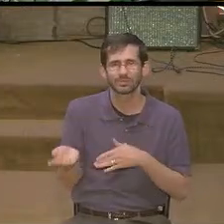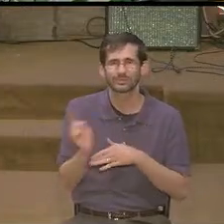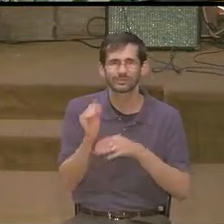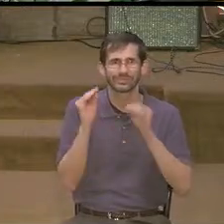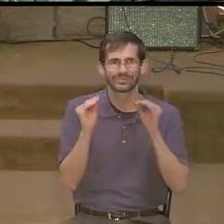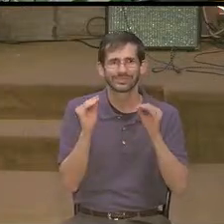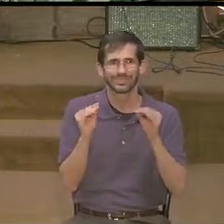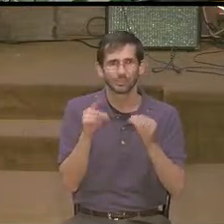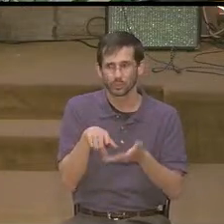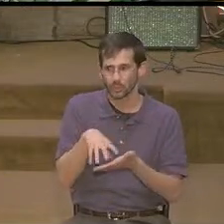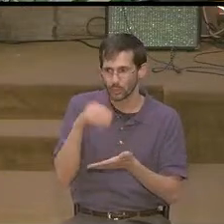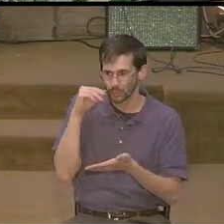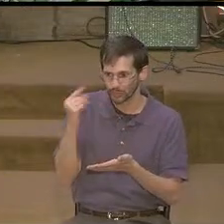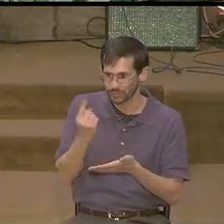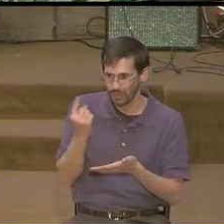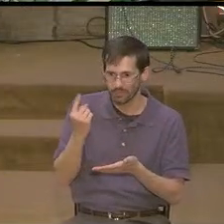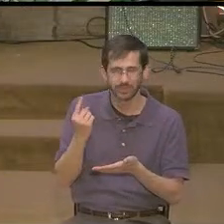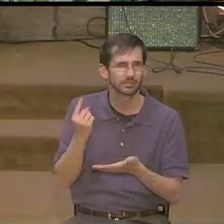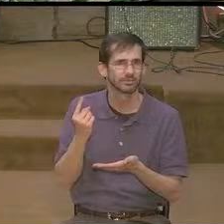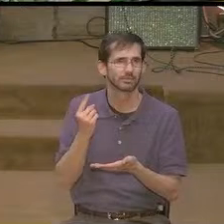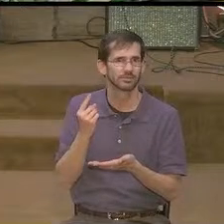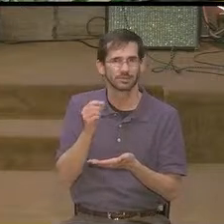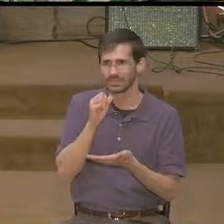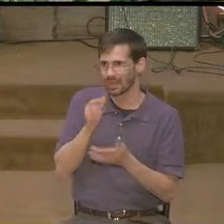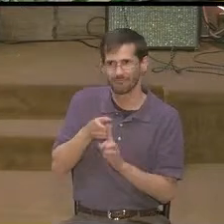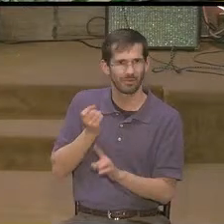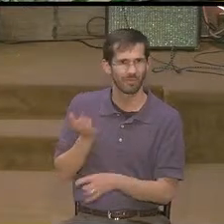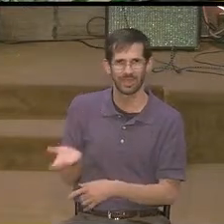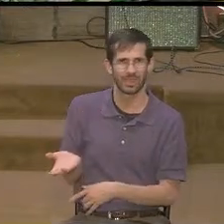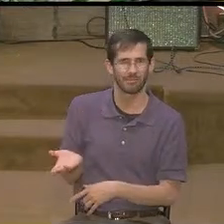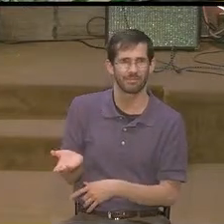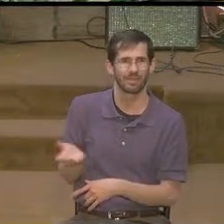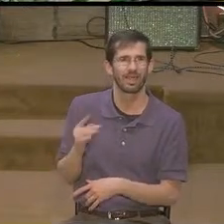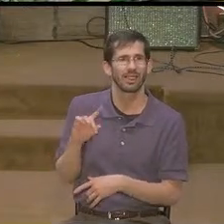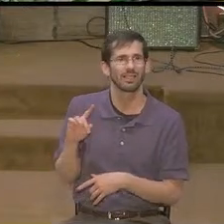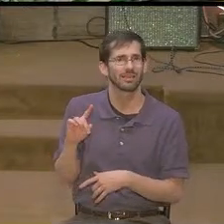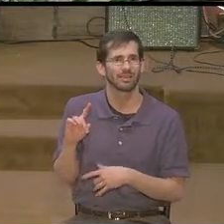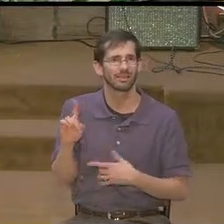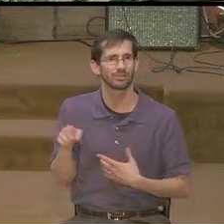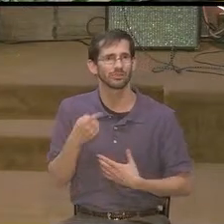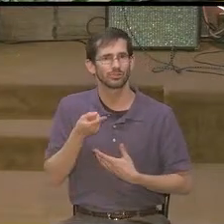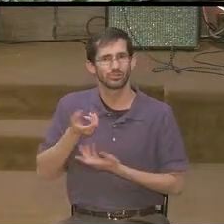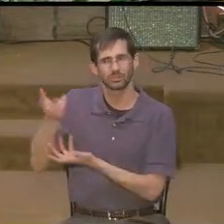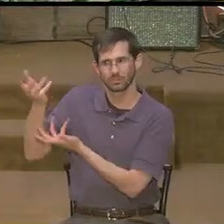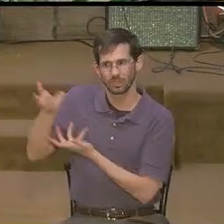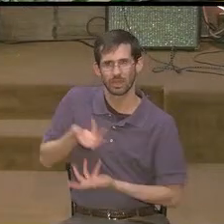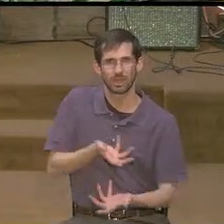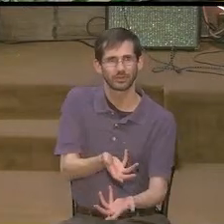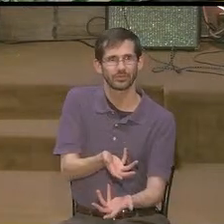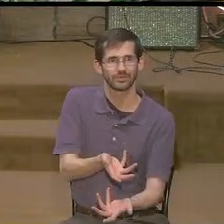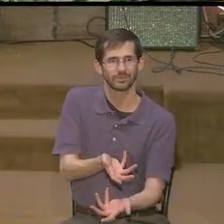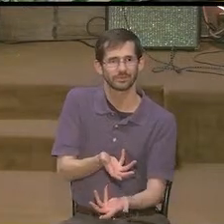you didn't learn it from them. They were just a conduit.